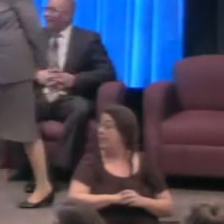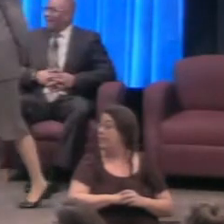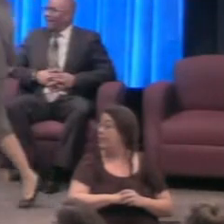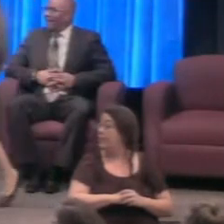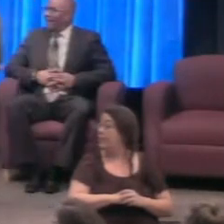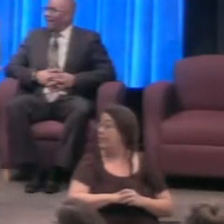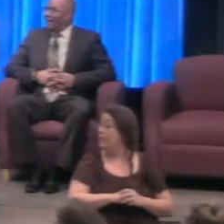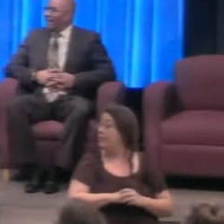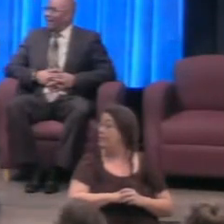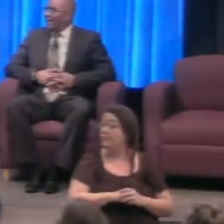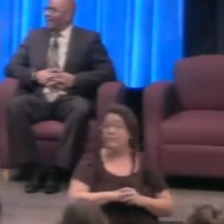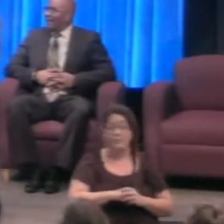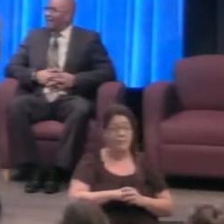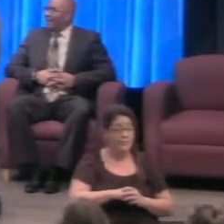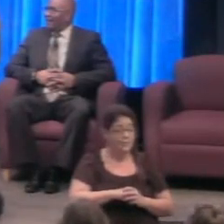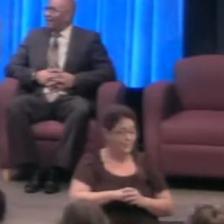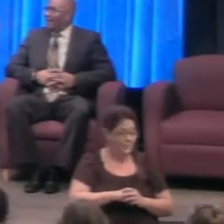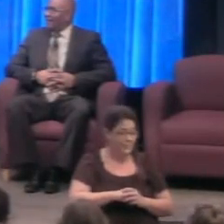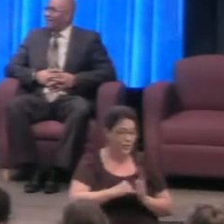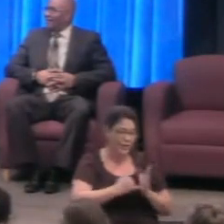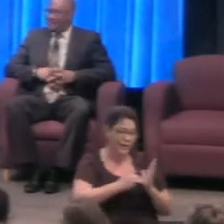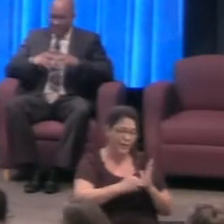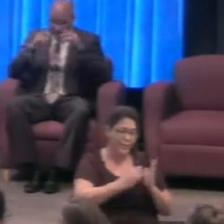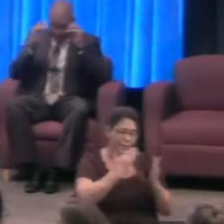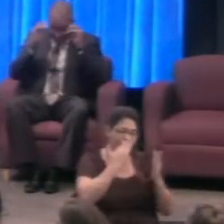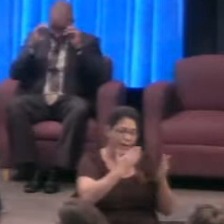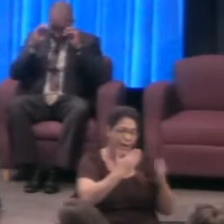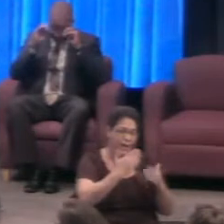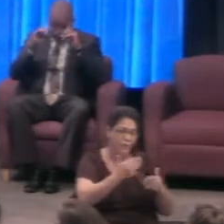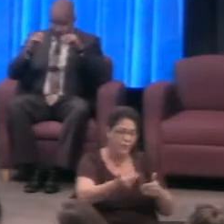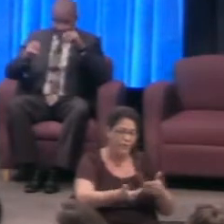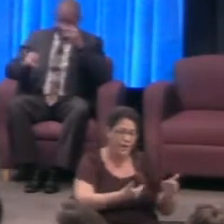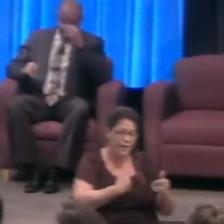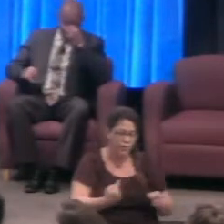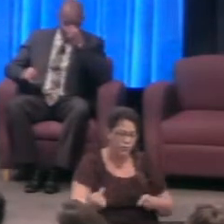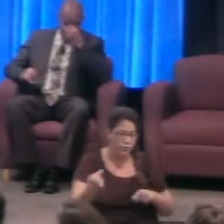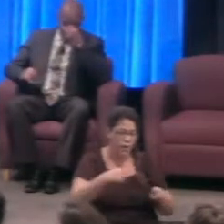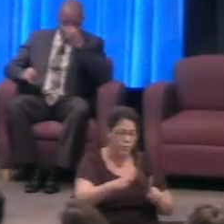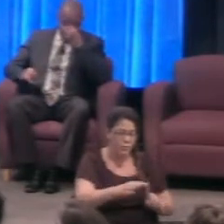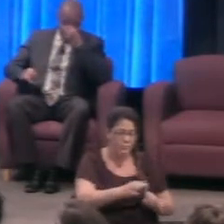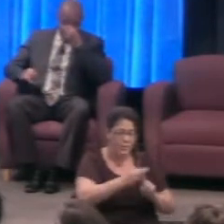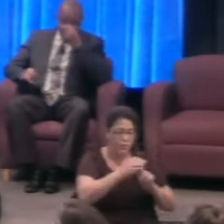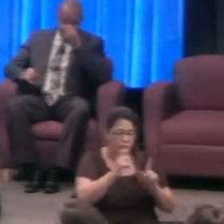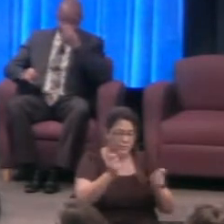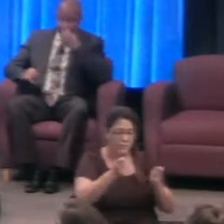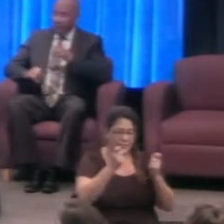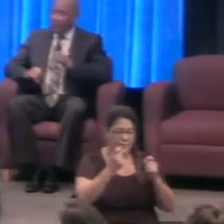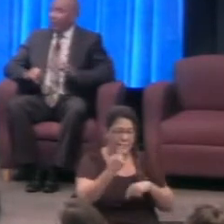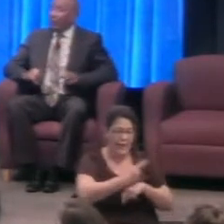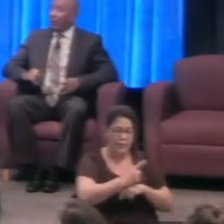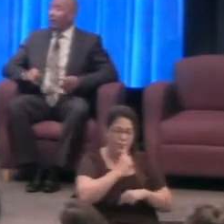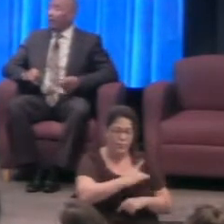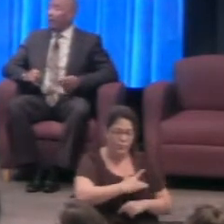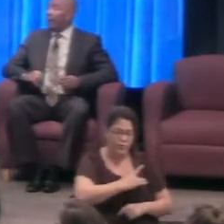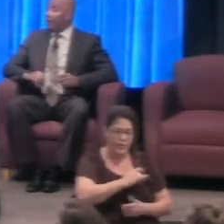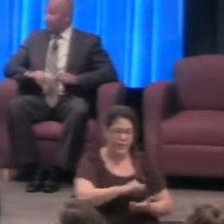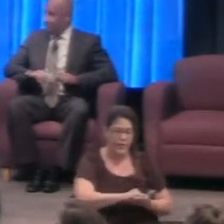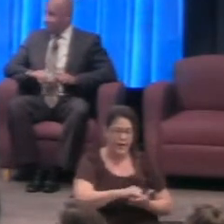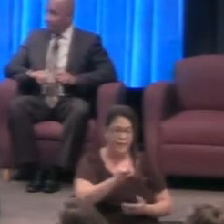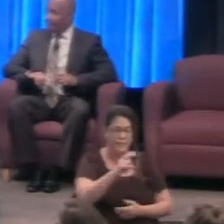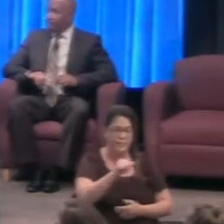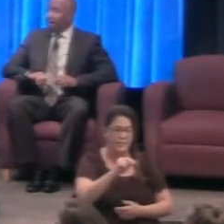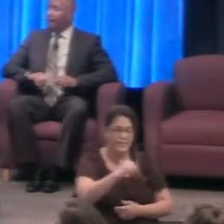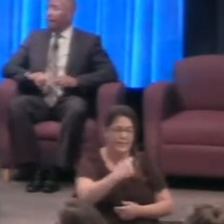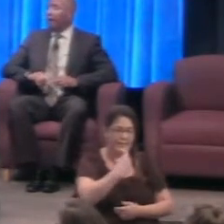Janet, first of all, I'd like to thank you for inviting us to this special occasion today. We really appreciate it. Susan Utz sends